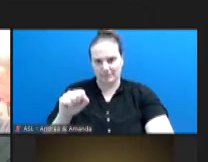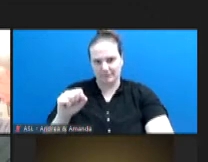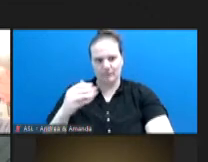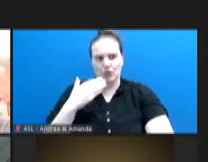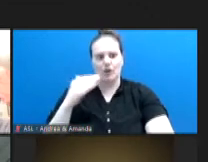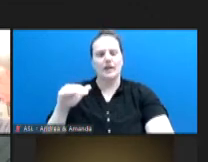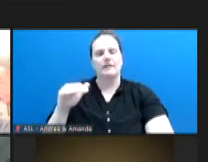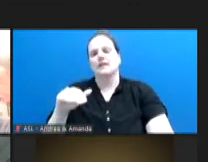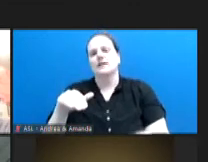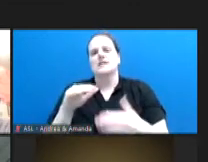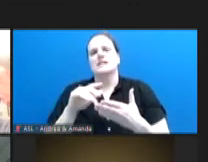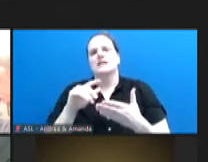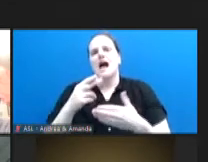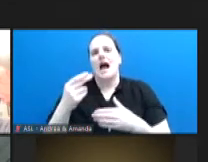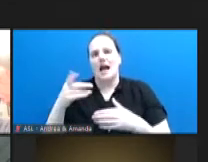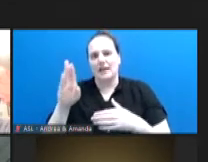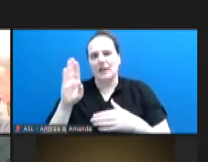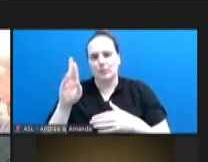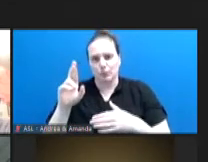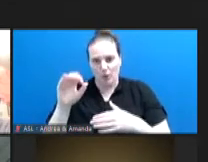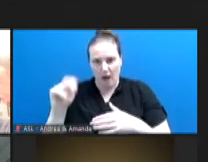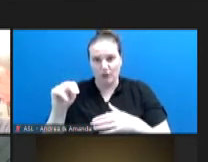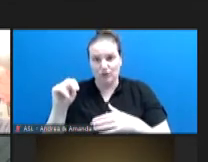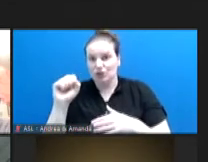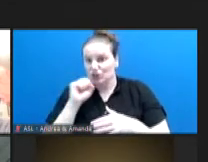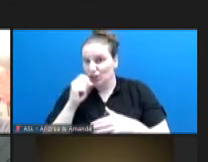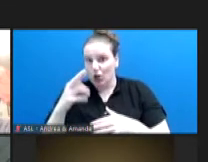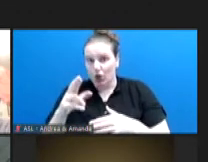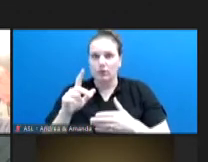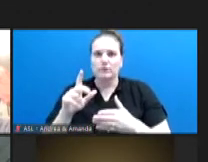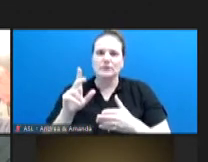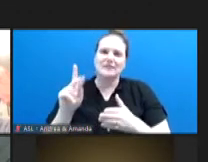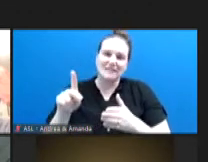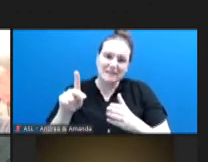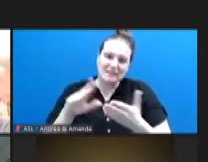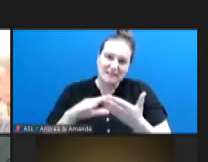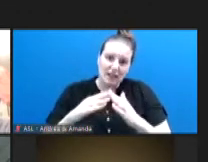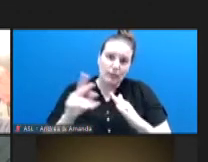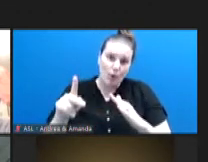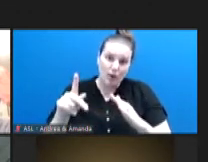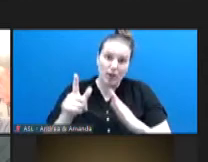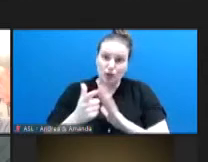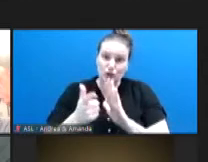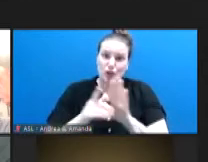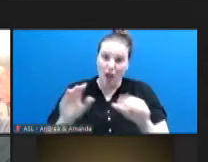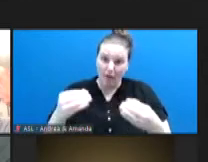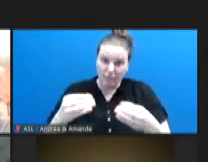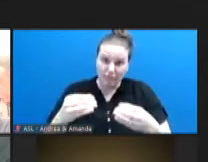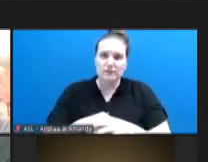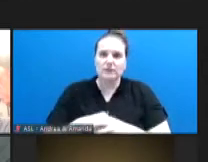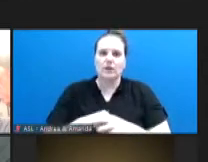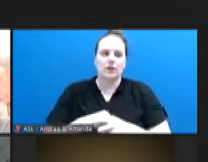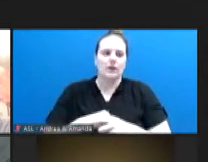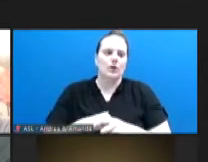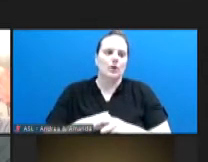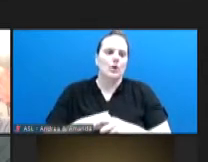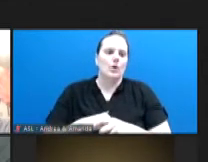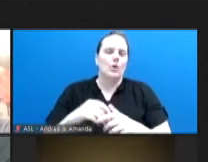City Attorney's Office, she, her pronouns. So we are in